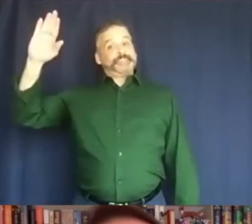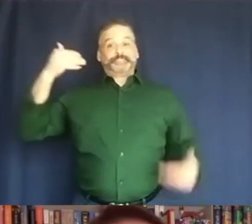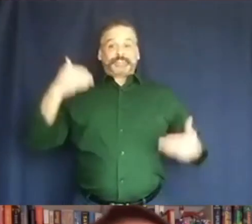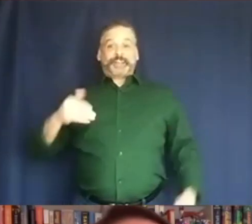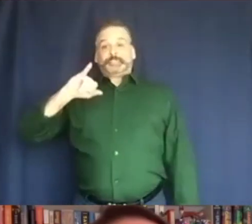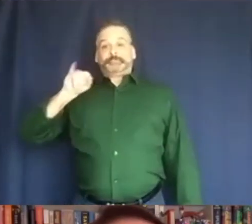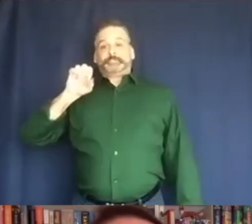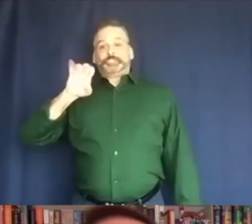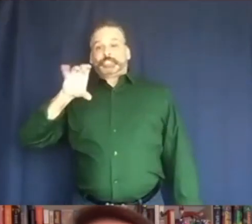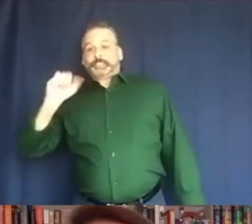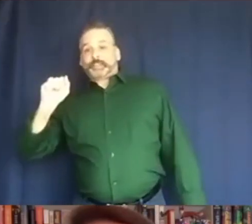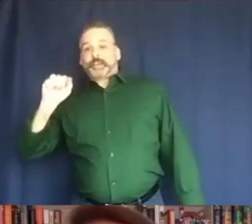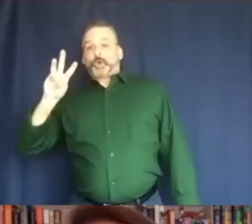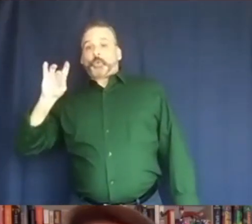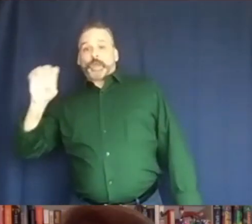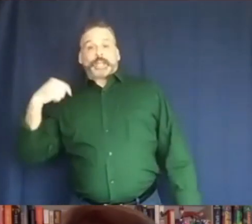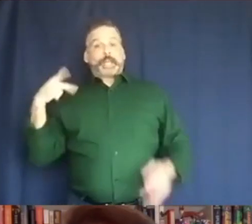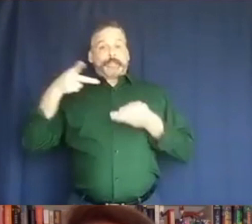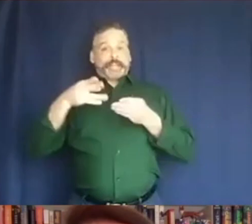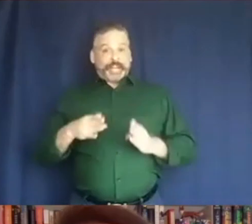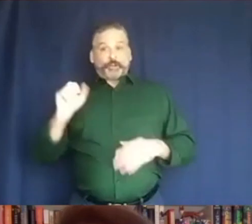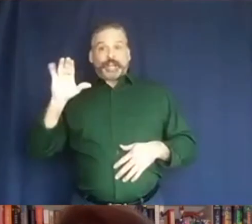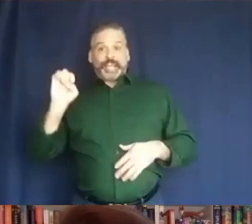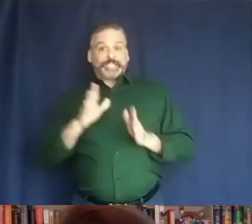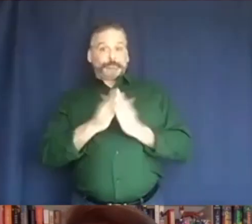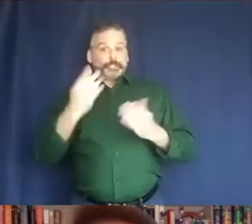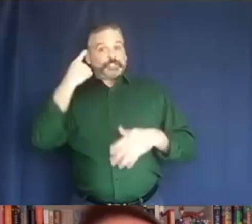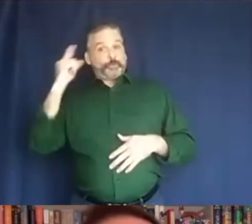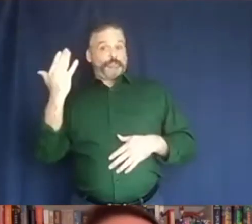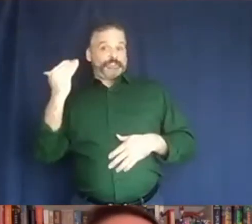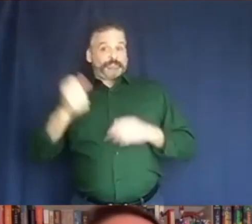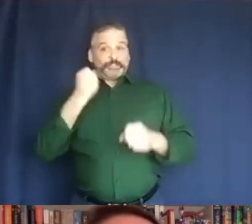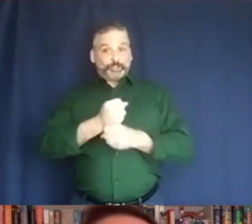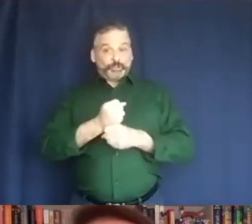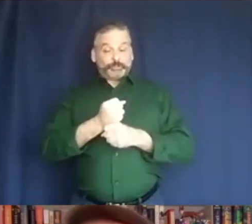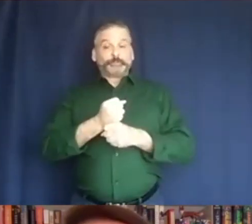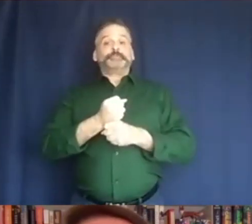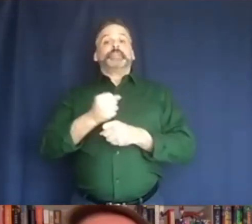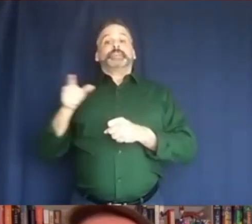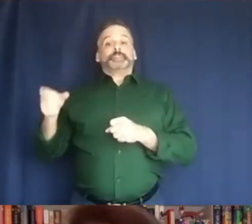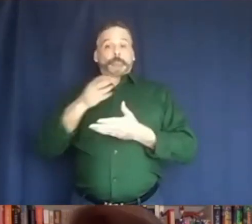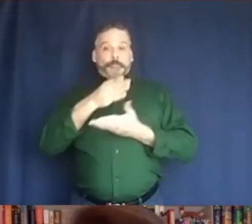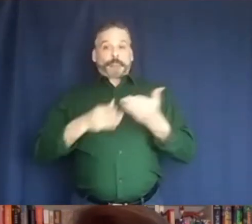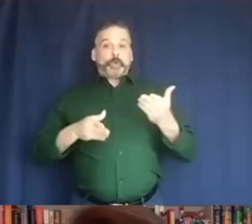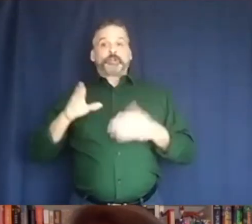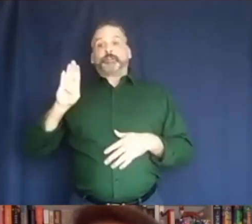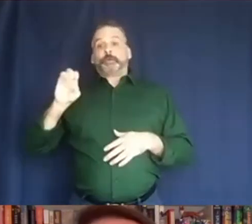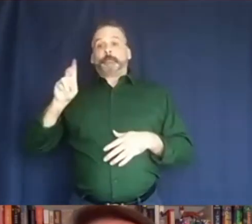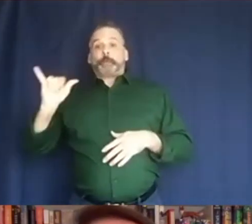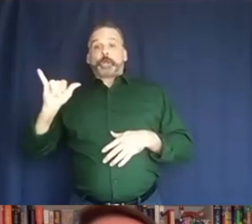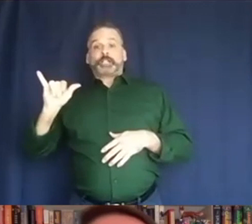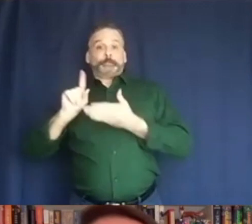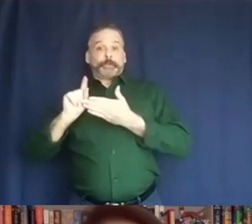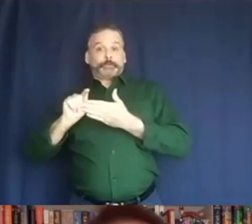Jessica Wade. I've been an editor at Ace Books for 15 years. It's a division of the Berkeley Publishing Group, which is